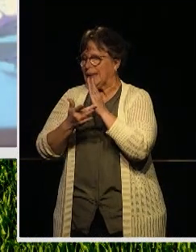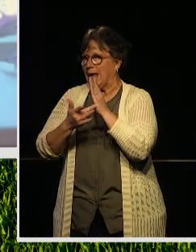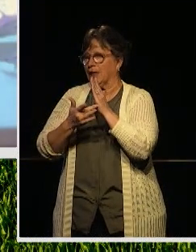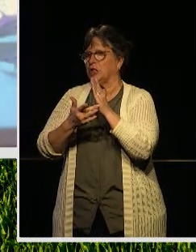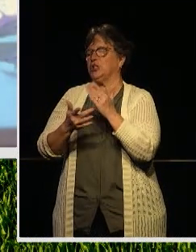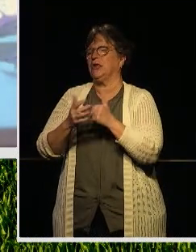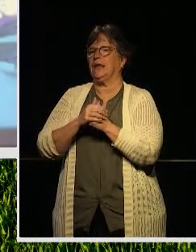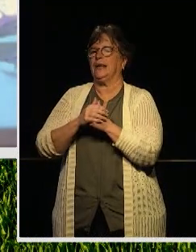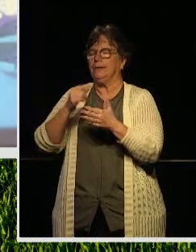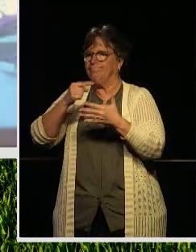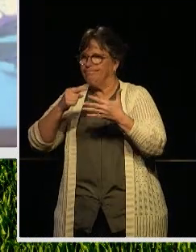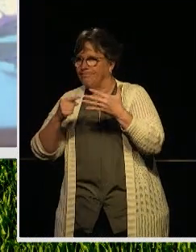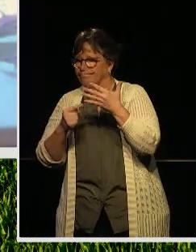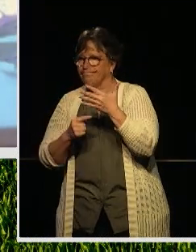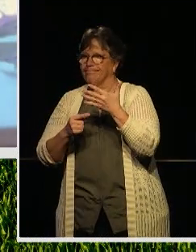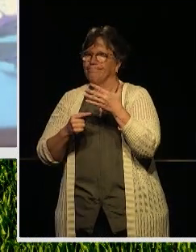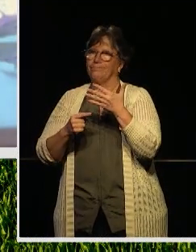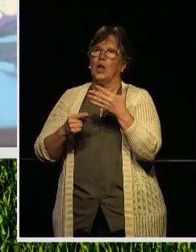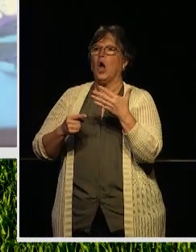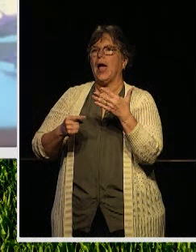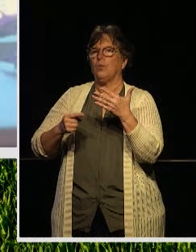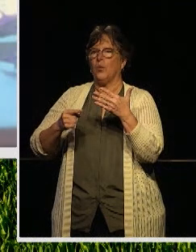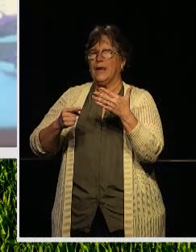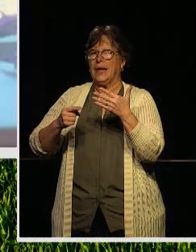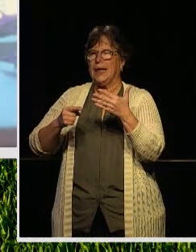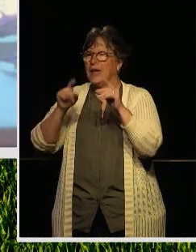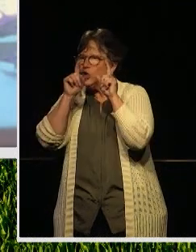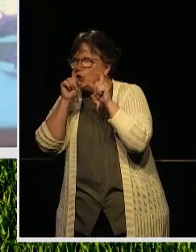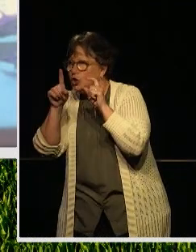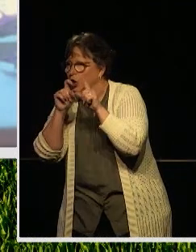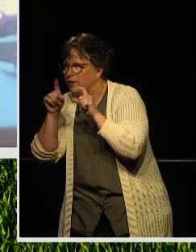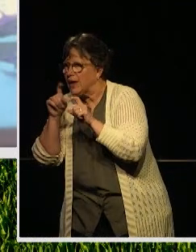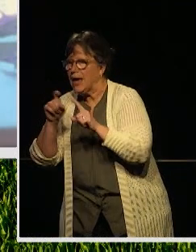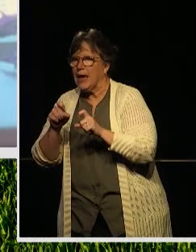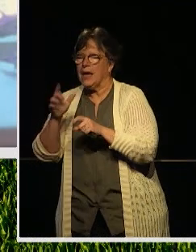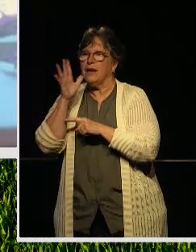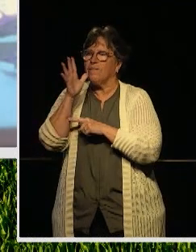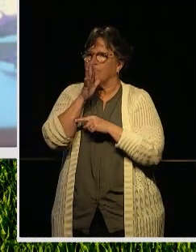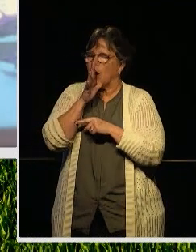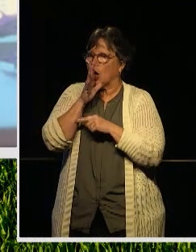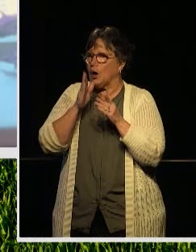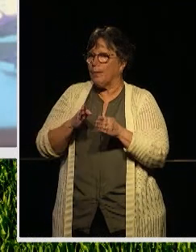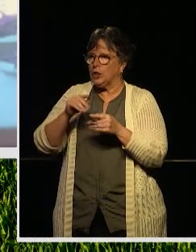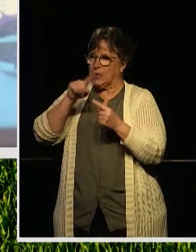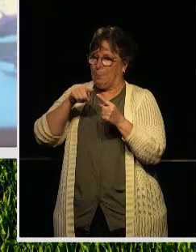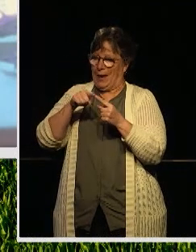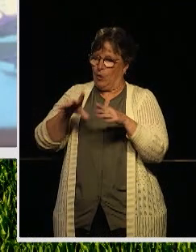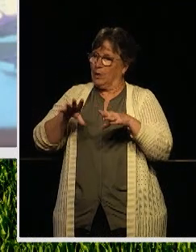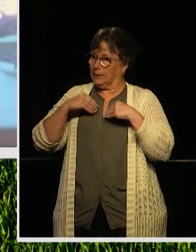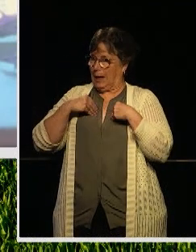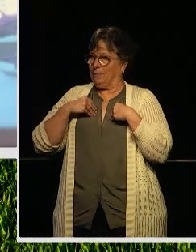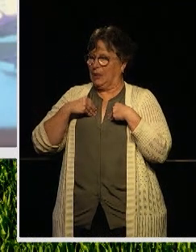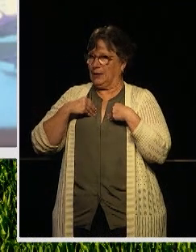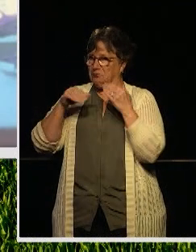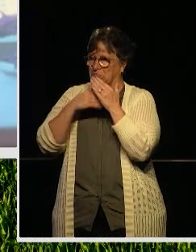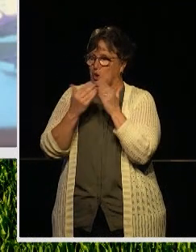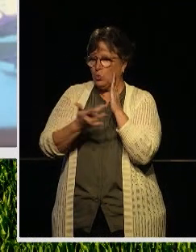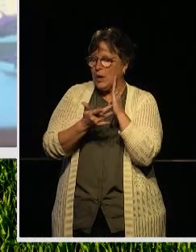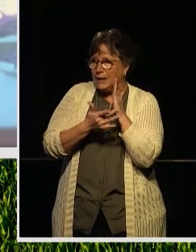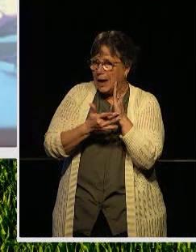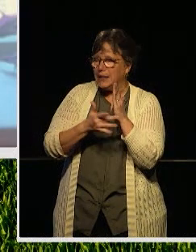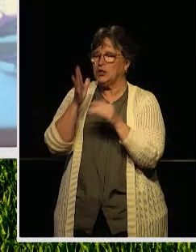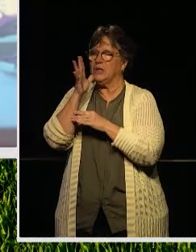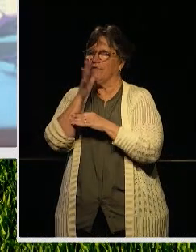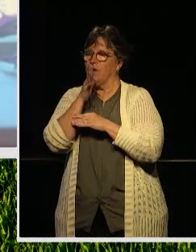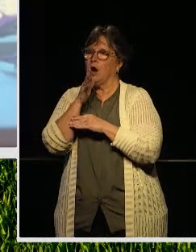survey, where we survey farmers across the globe around the adoption of new technologies and farming practices. Excited to